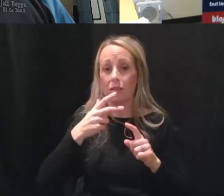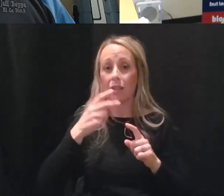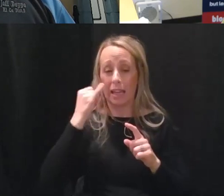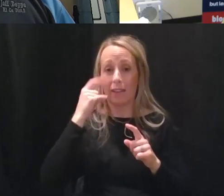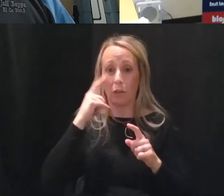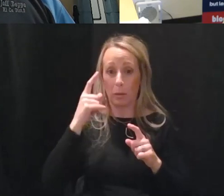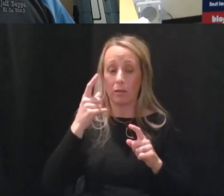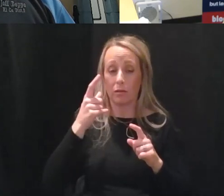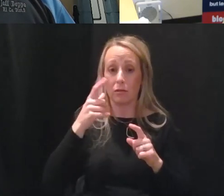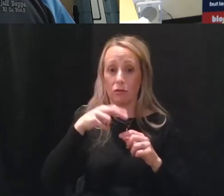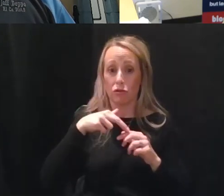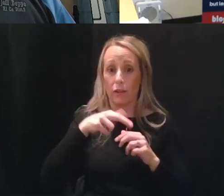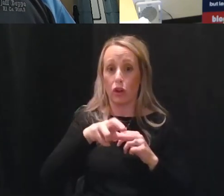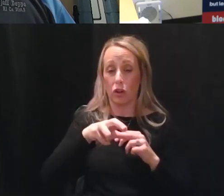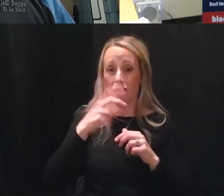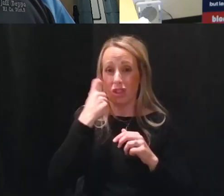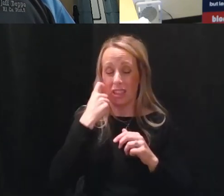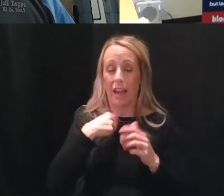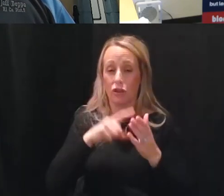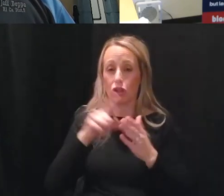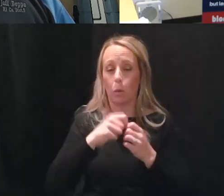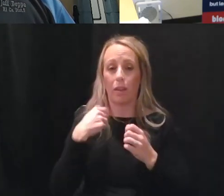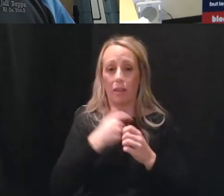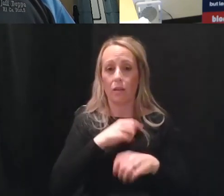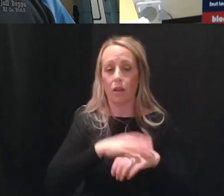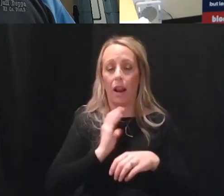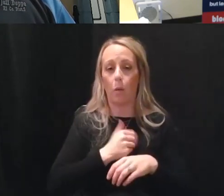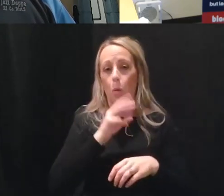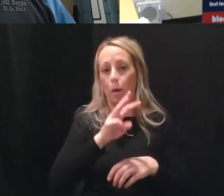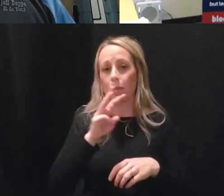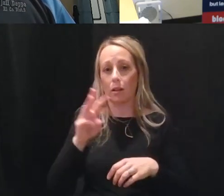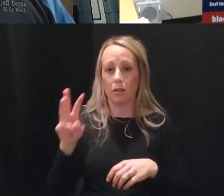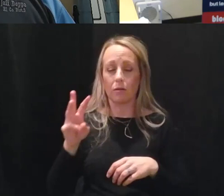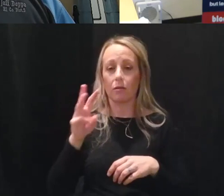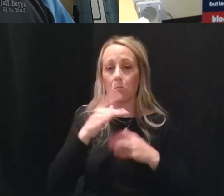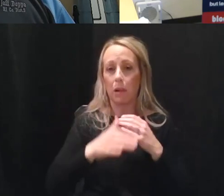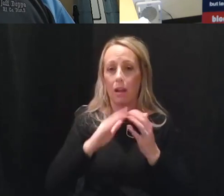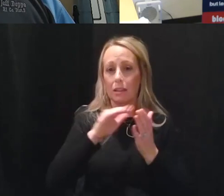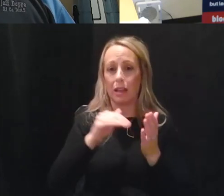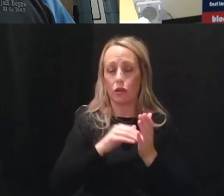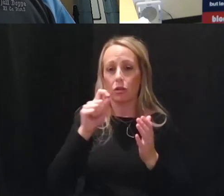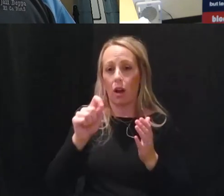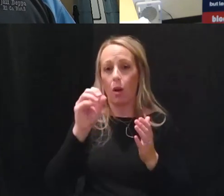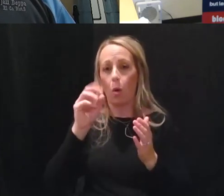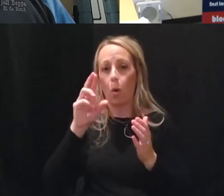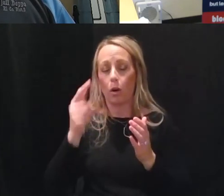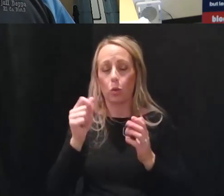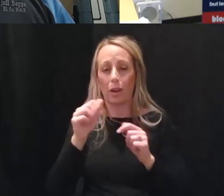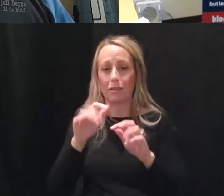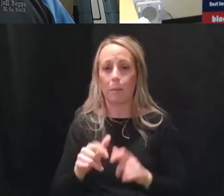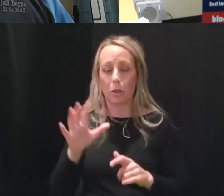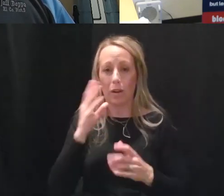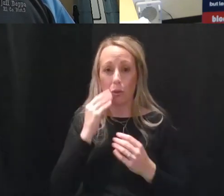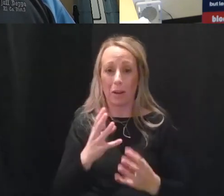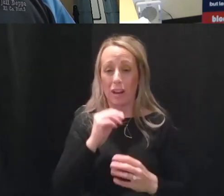come forward and check with us on our website, bloodcenter.org. There's a page where you can input your information and ask your question